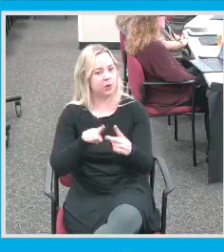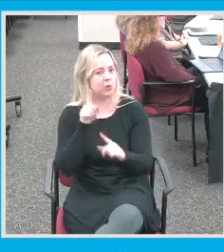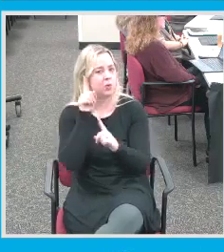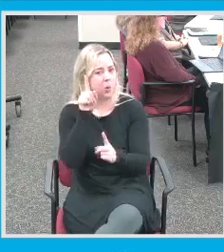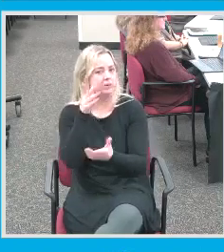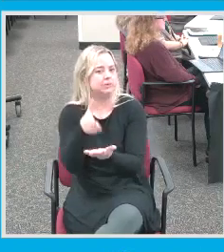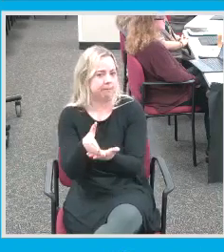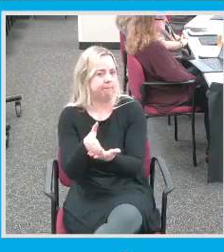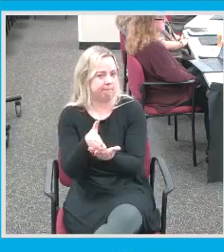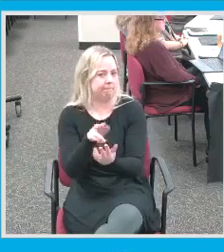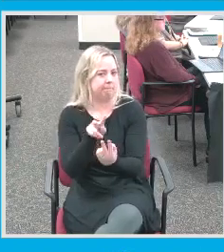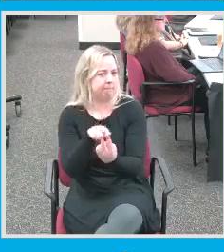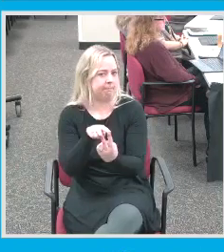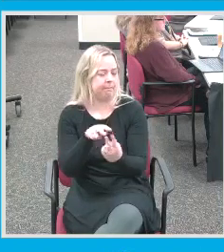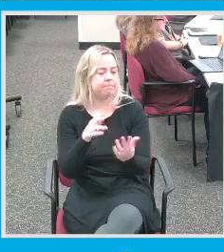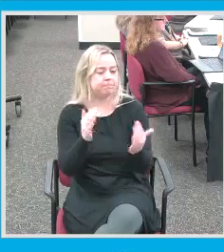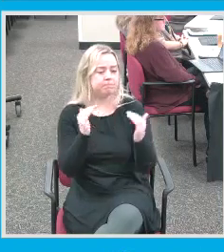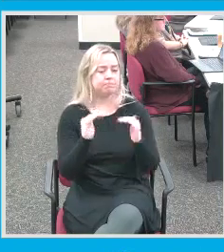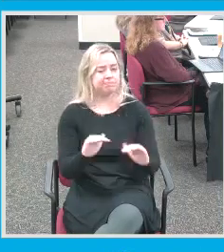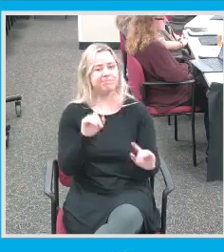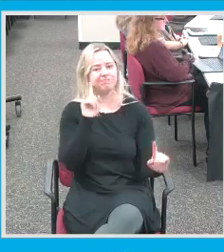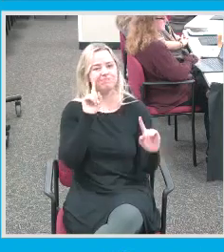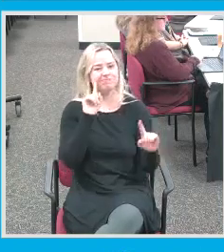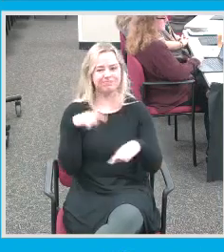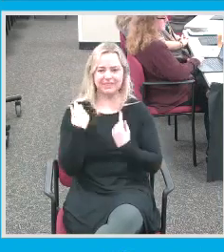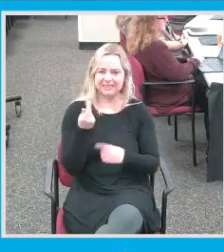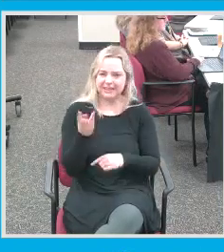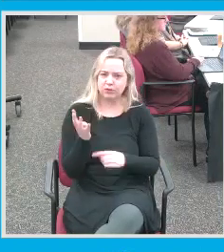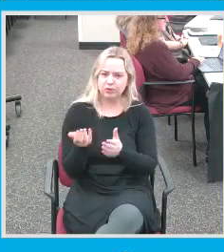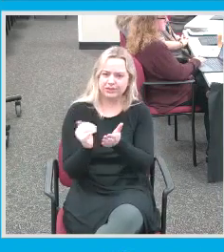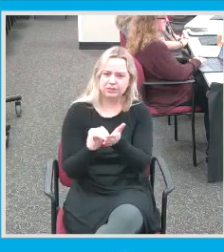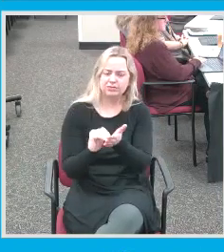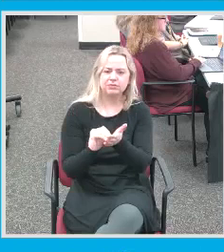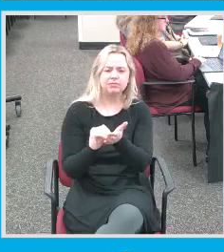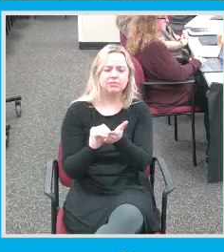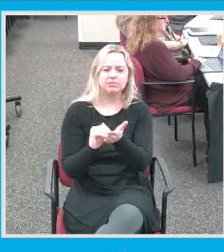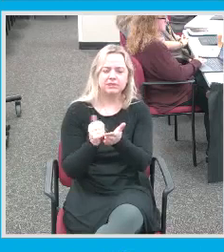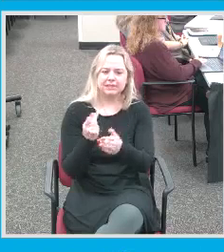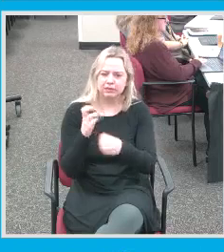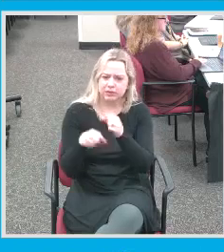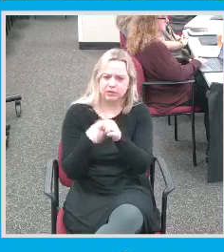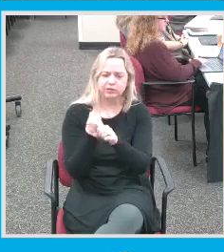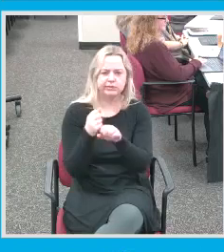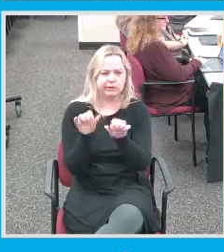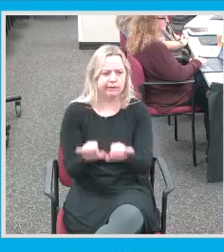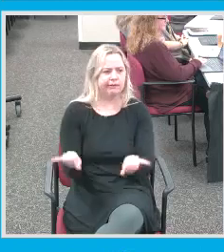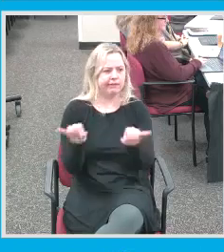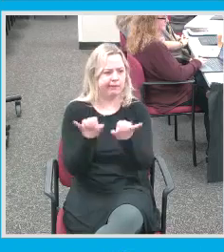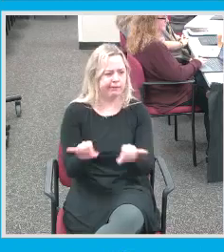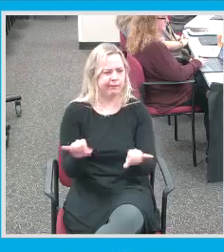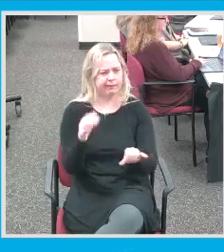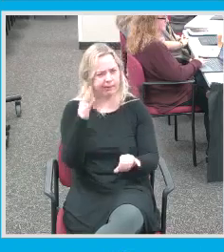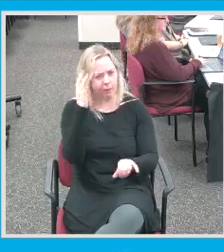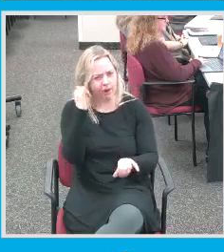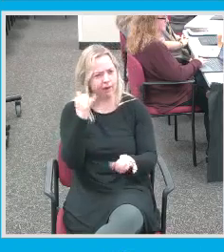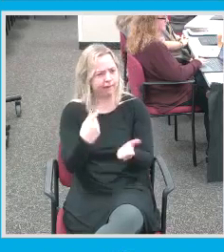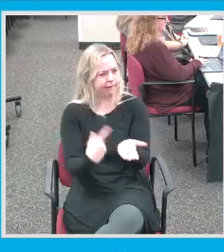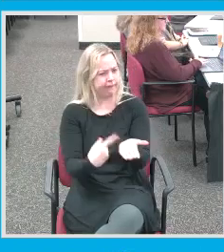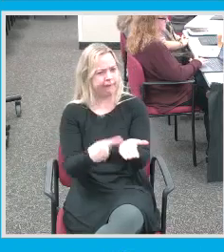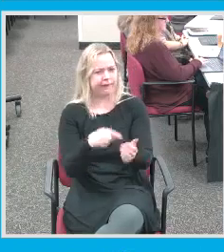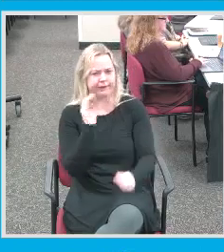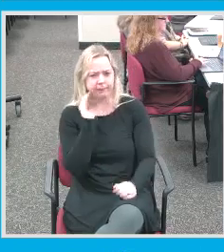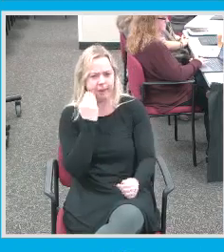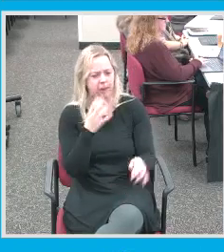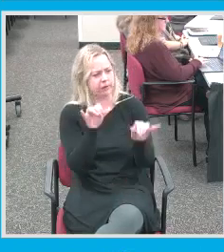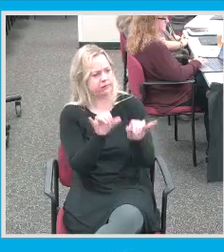You know, we've heard a lot over the last several years, like, why are we still talking about tobacco? Haven't we not solved that problem? Well, I think we've already established that